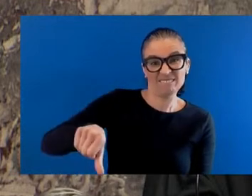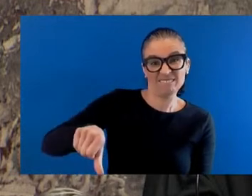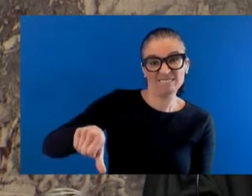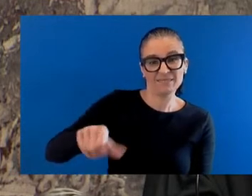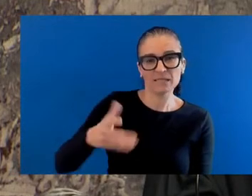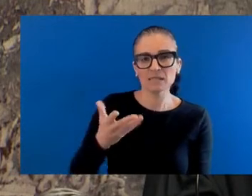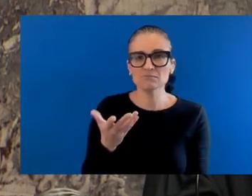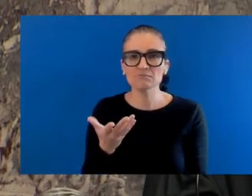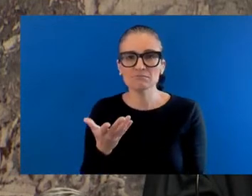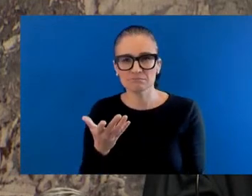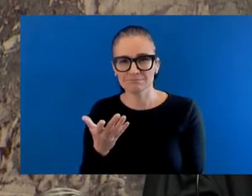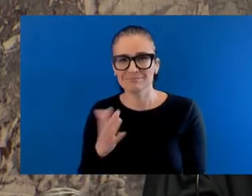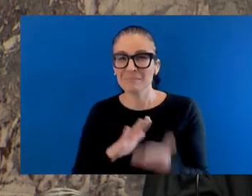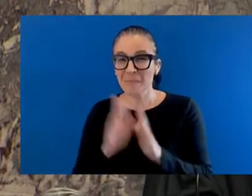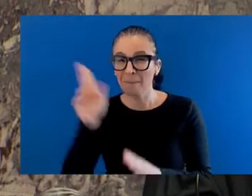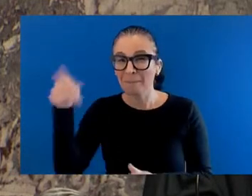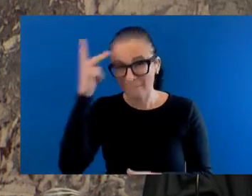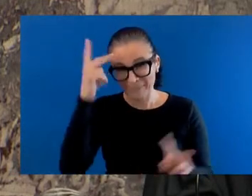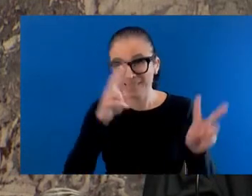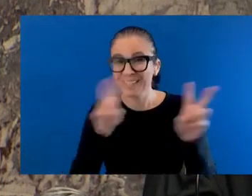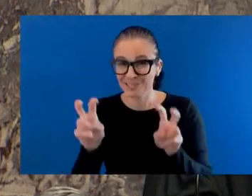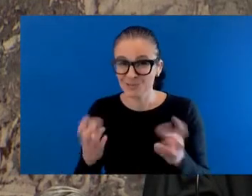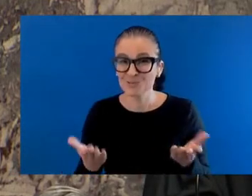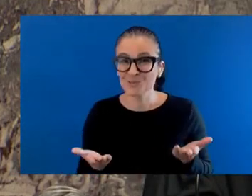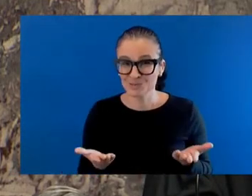This shouldn't be a partisan issue.